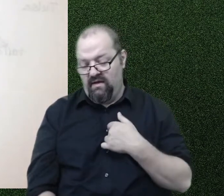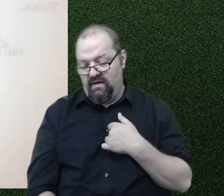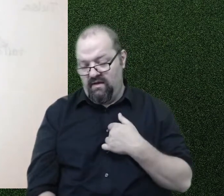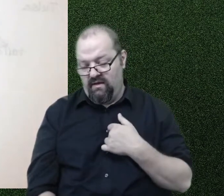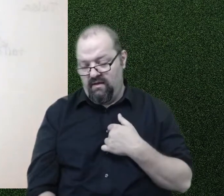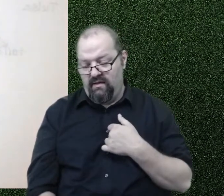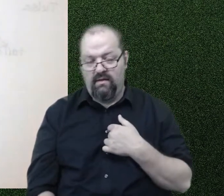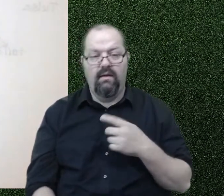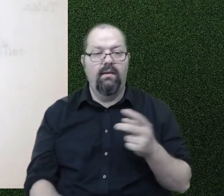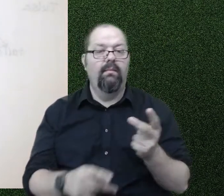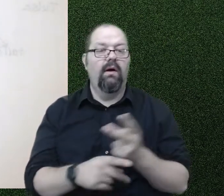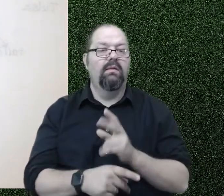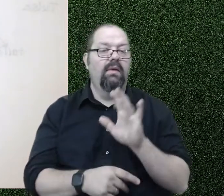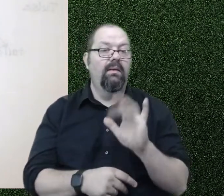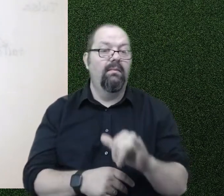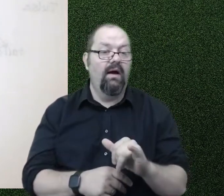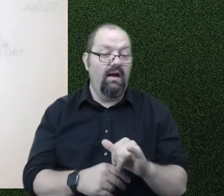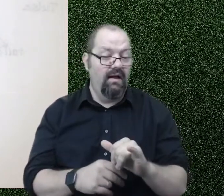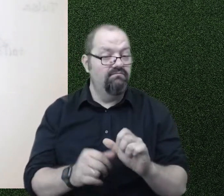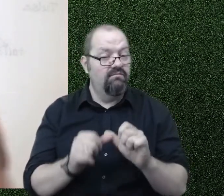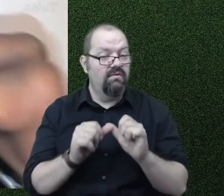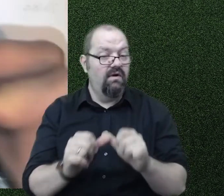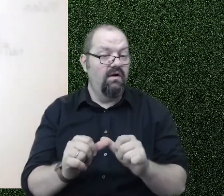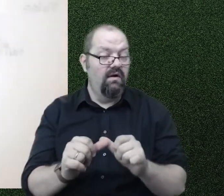multiply by a constant that's negative,